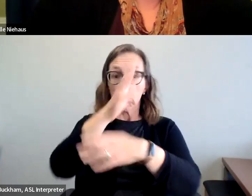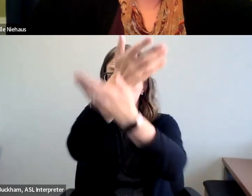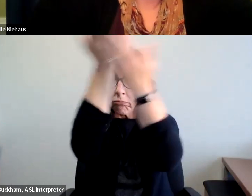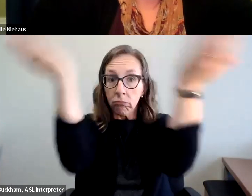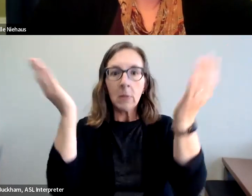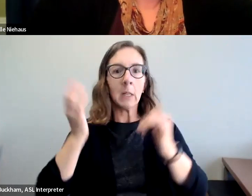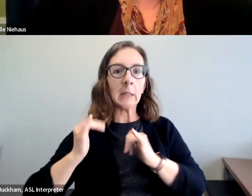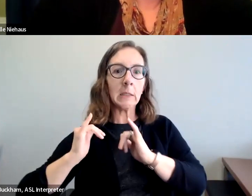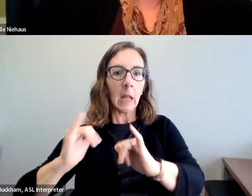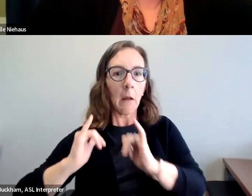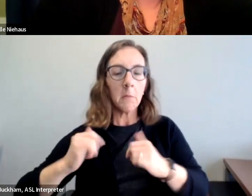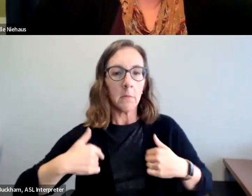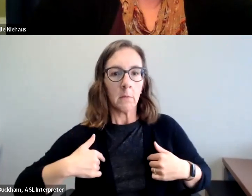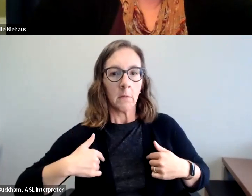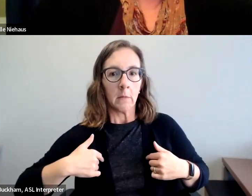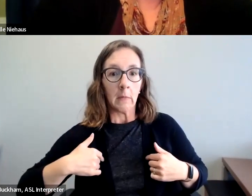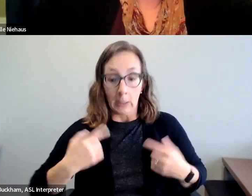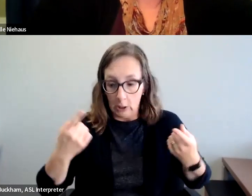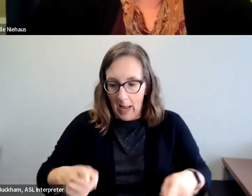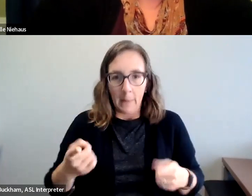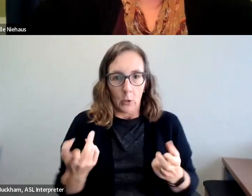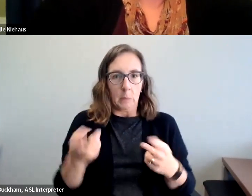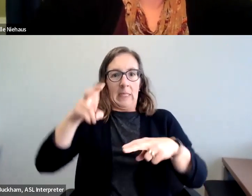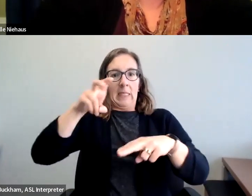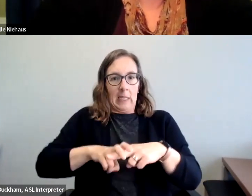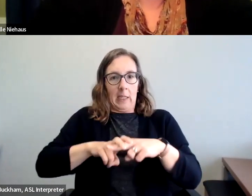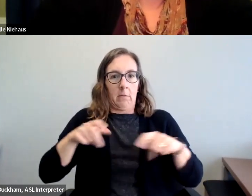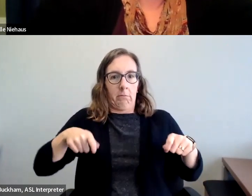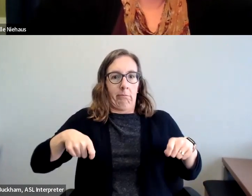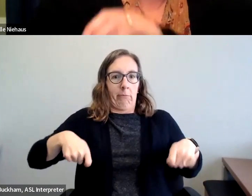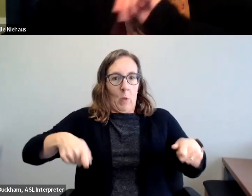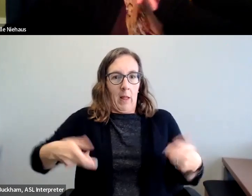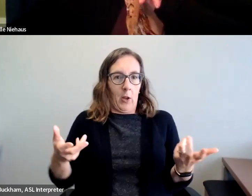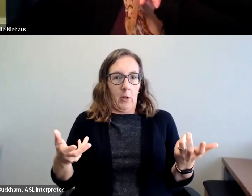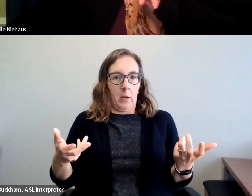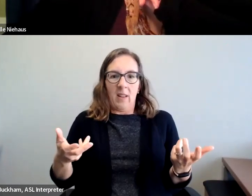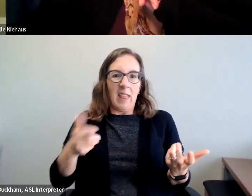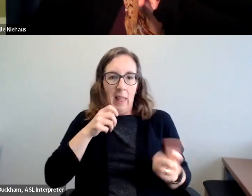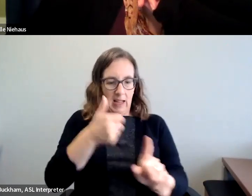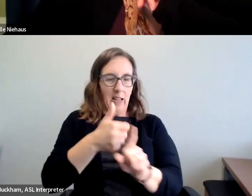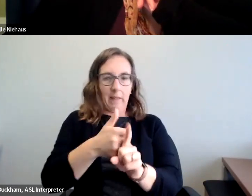do. I just happen to do it sitting down. So that's not inspiring.